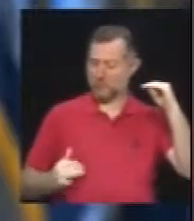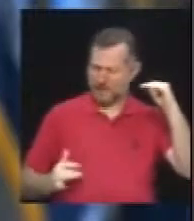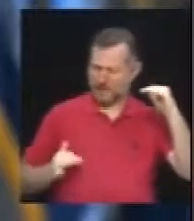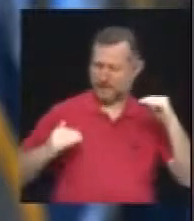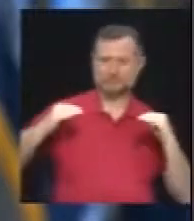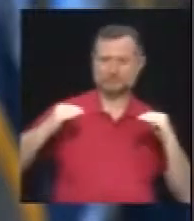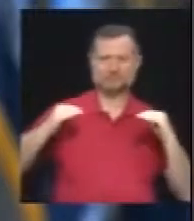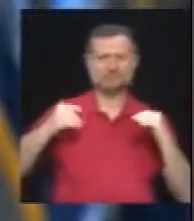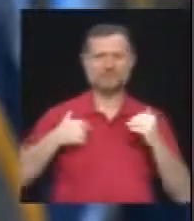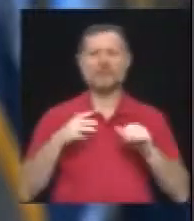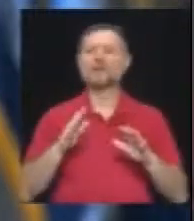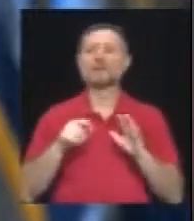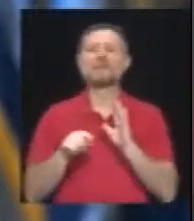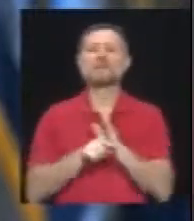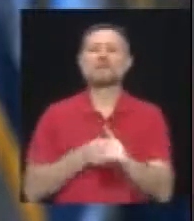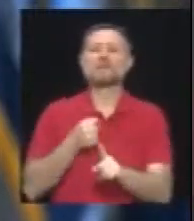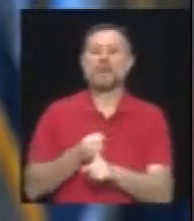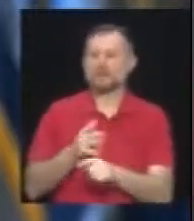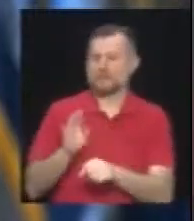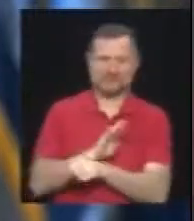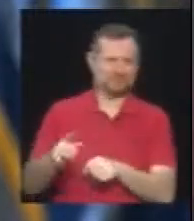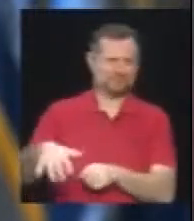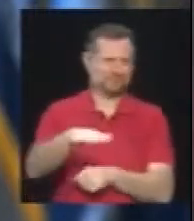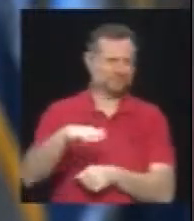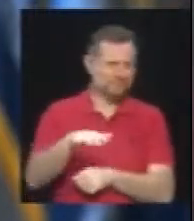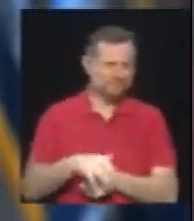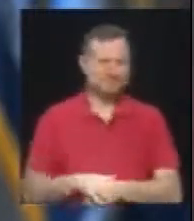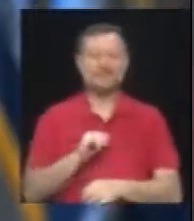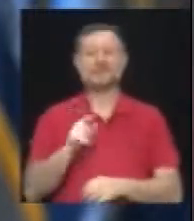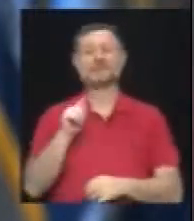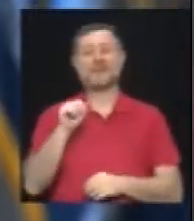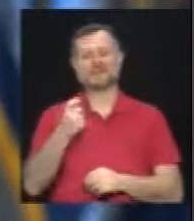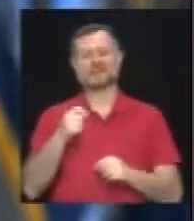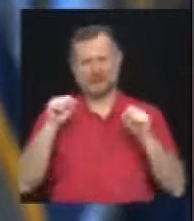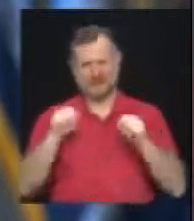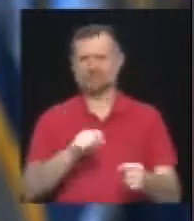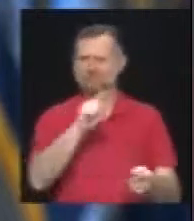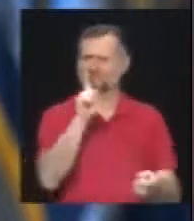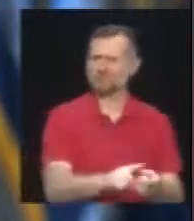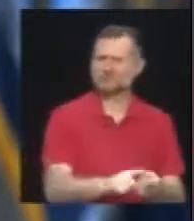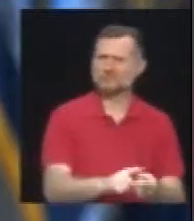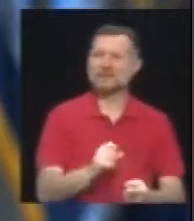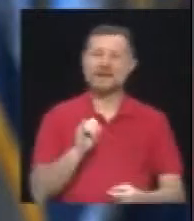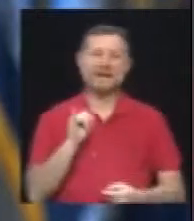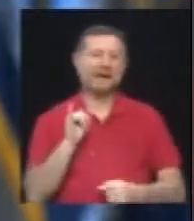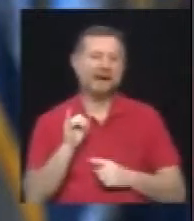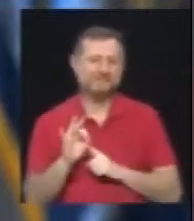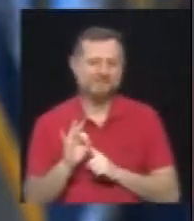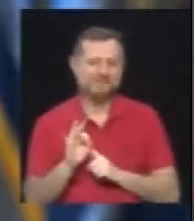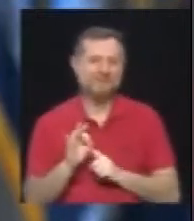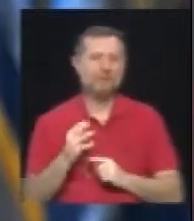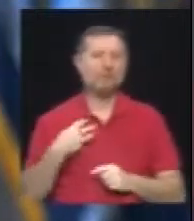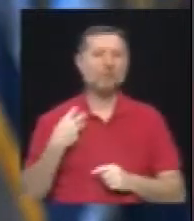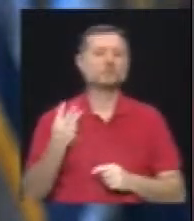Taxes can be reduced right away if Washington does what they promised New Yorkers they would